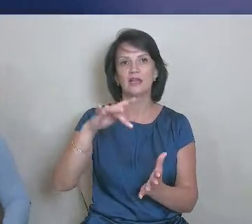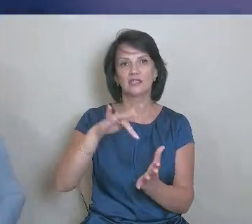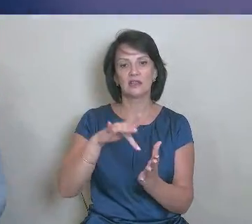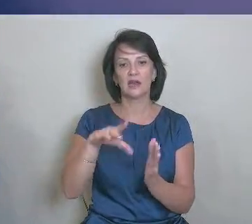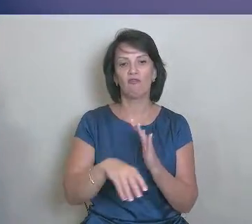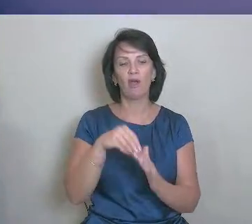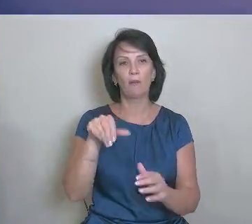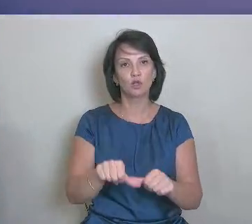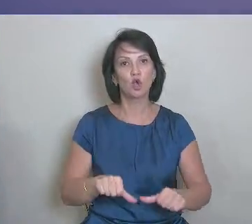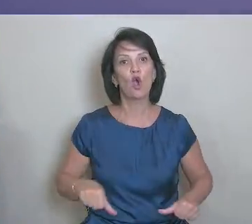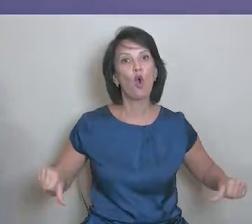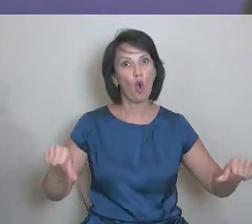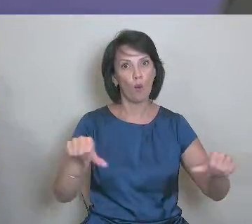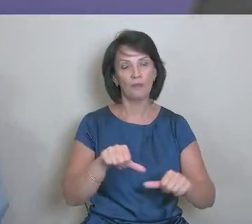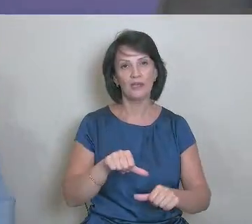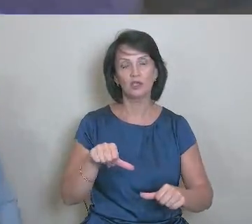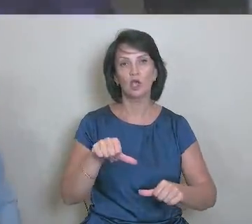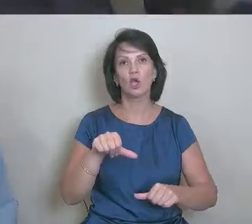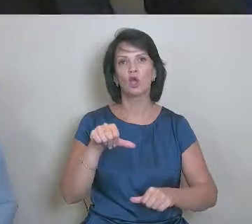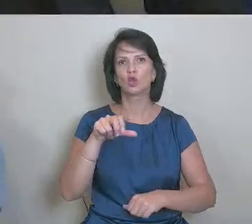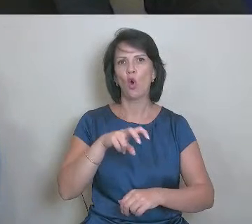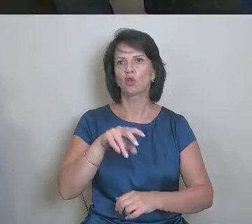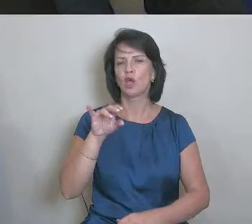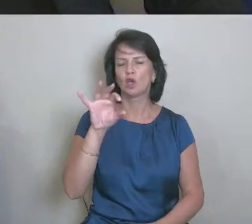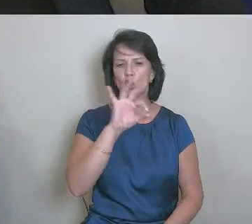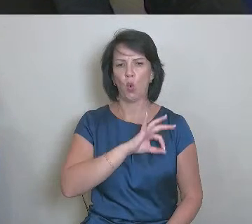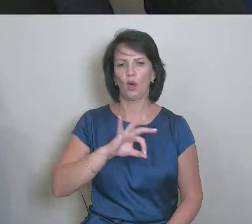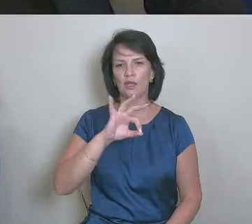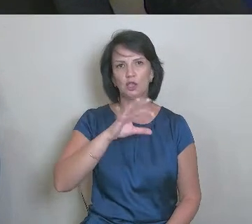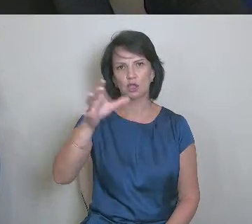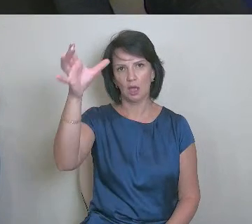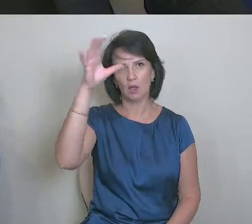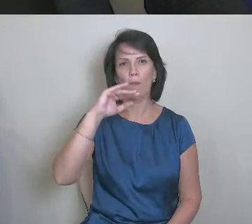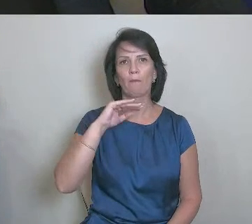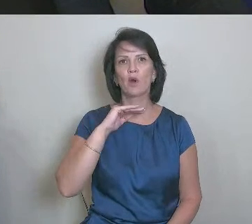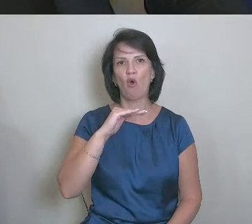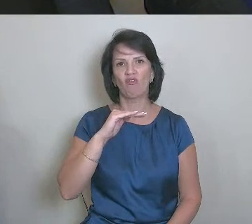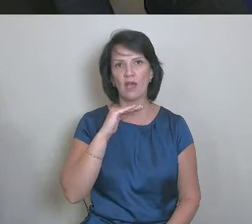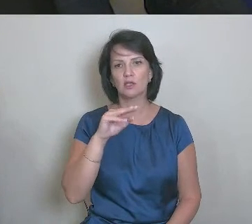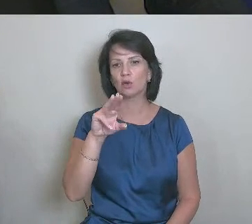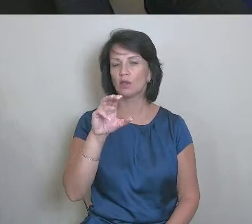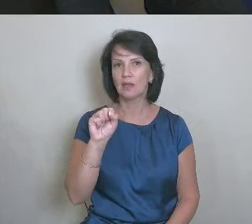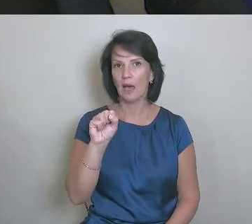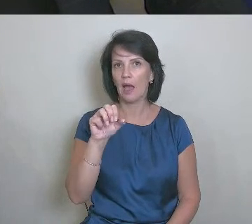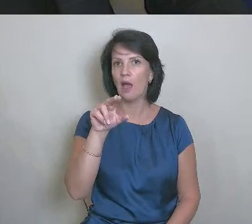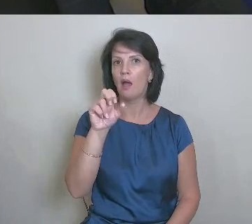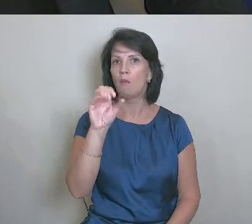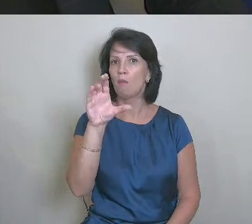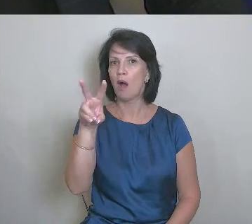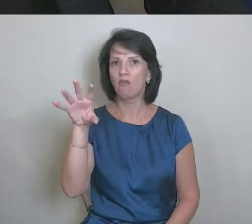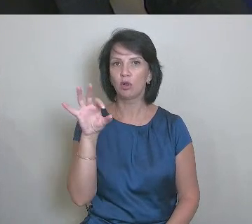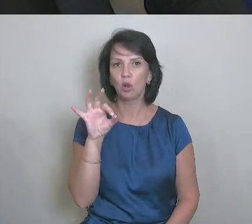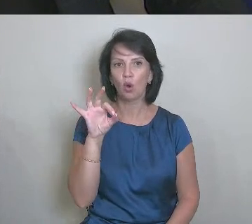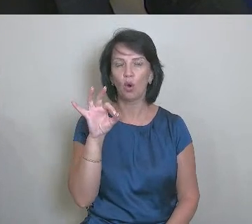member of the Central Election Commission, the Doctor of Law